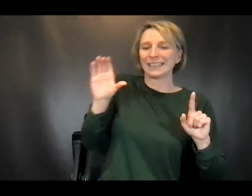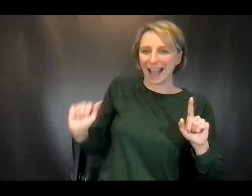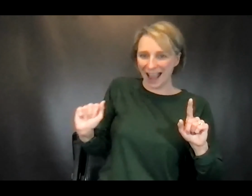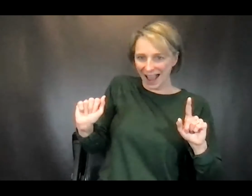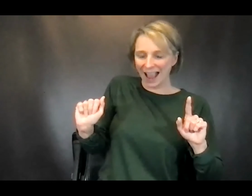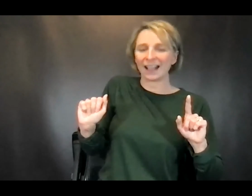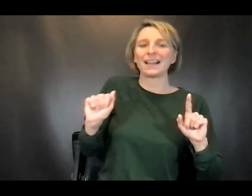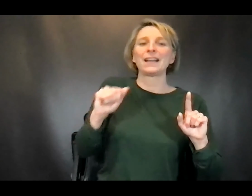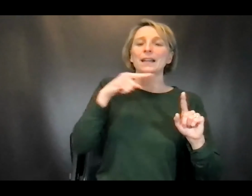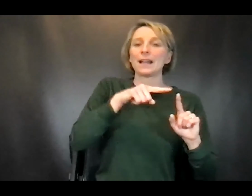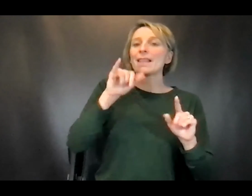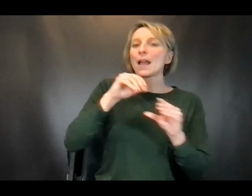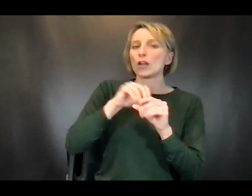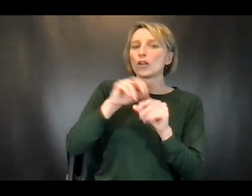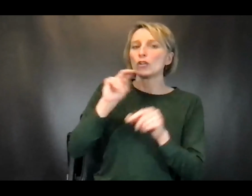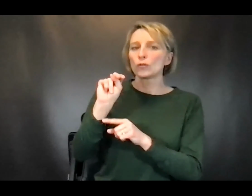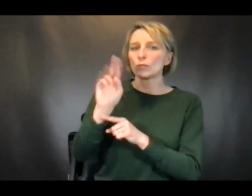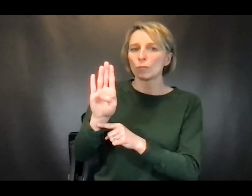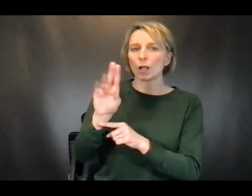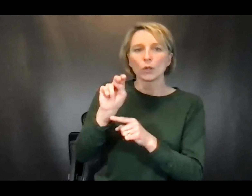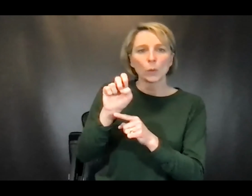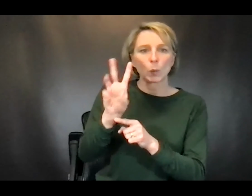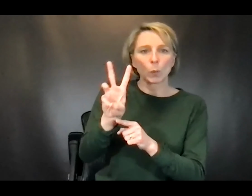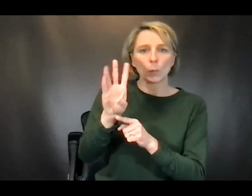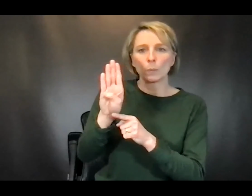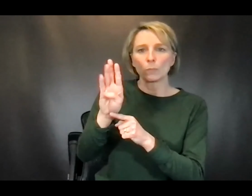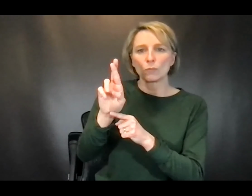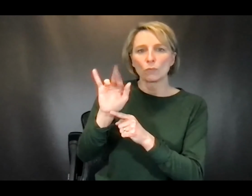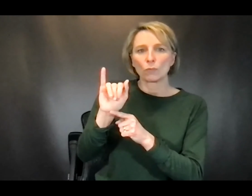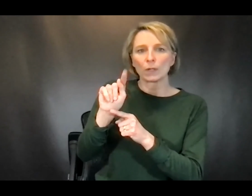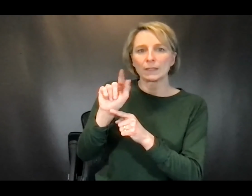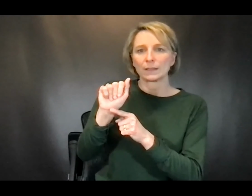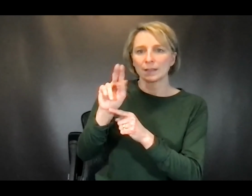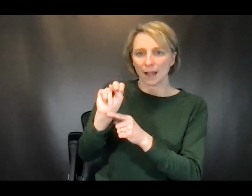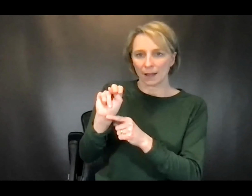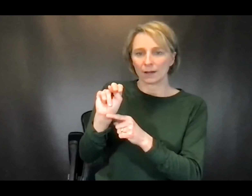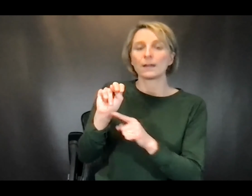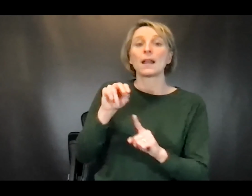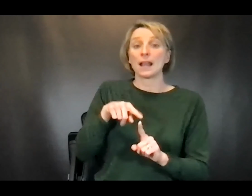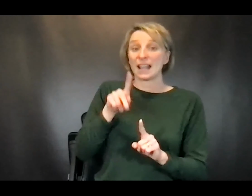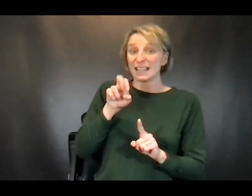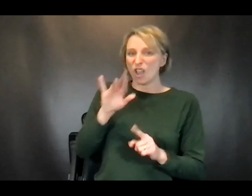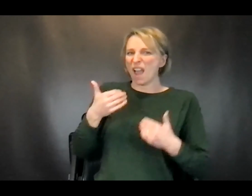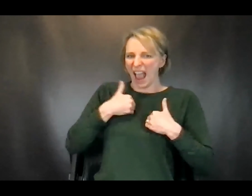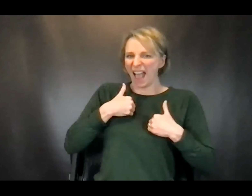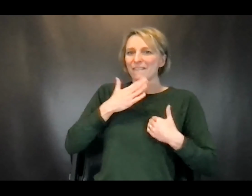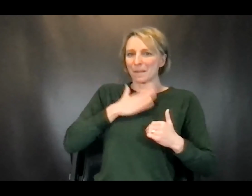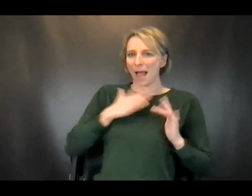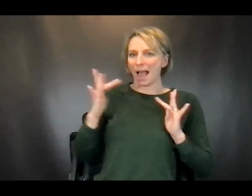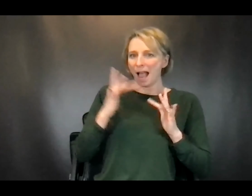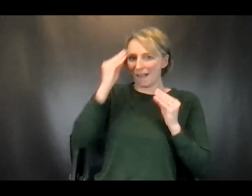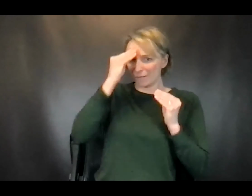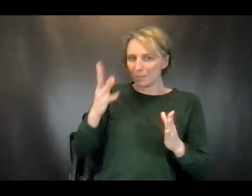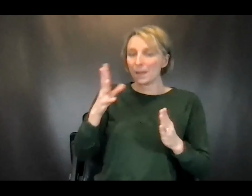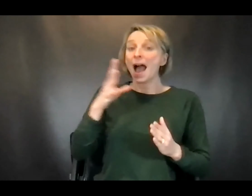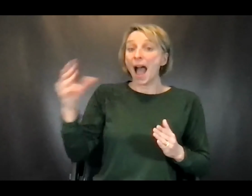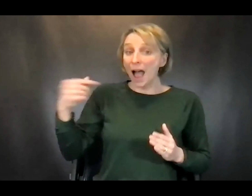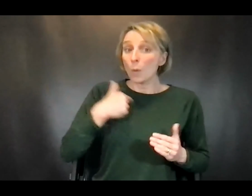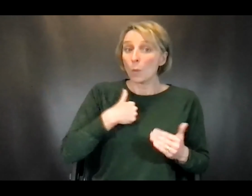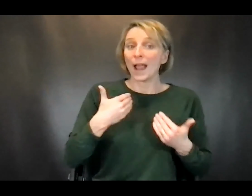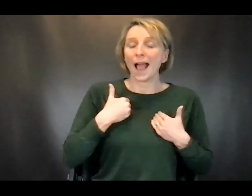YWCA in New Britain. And again, Carrie has all my contact information, and we do have a little fitness